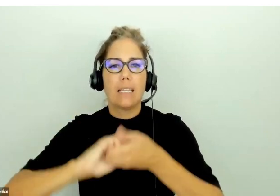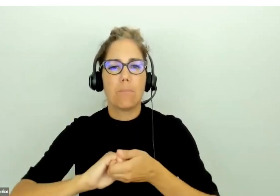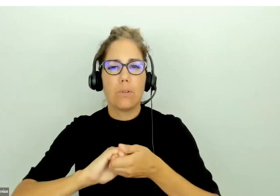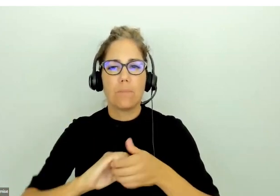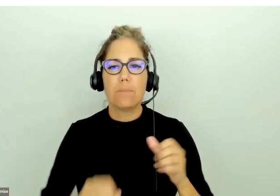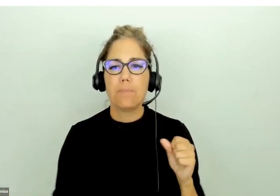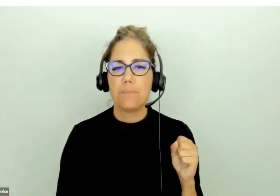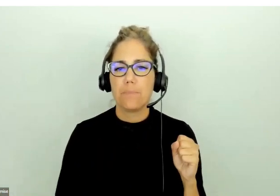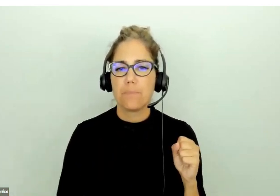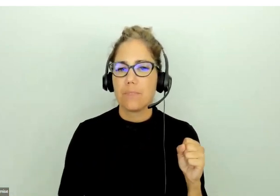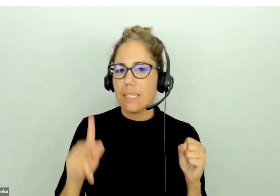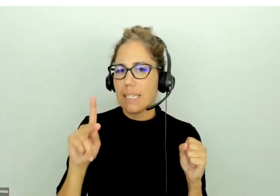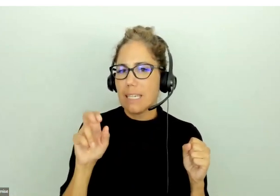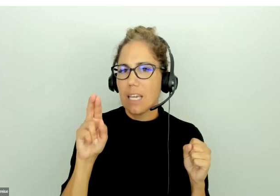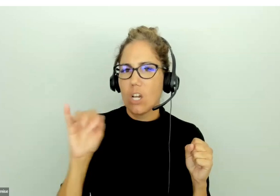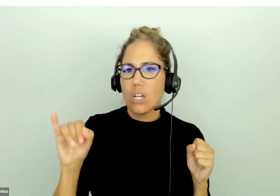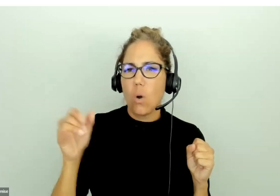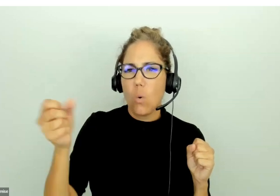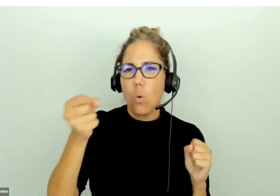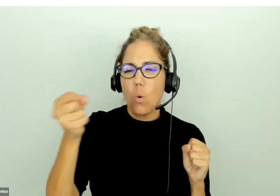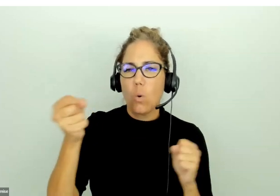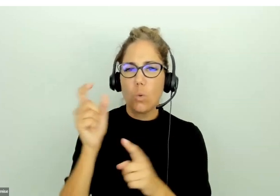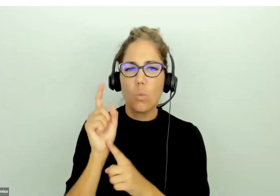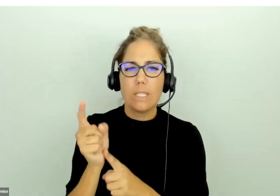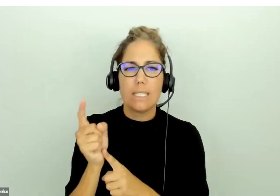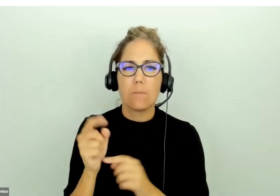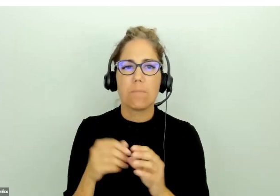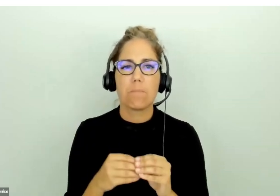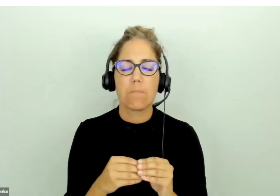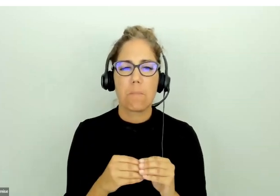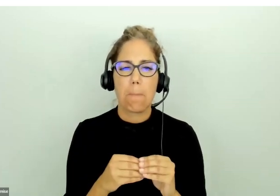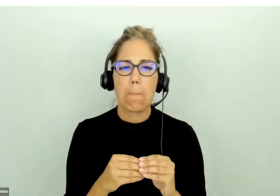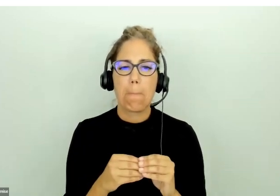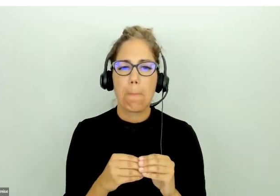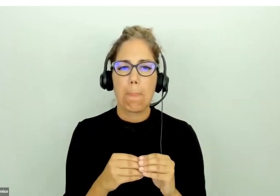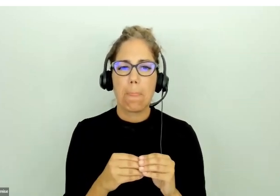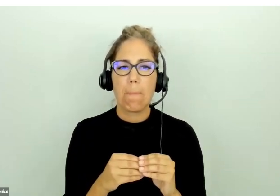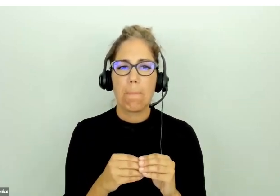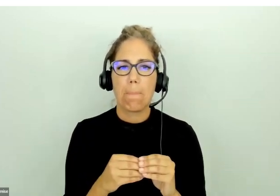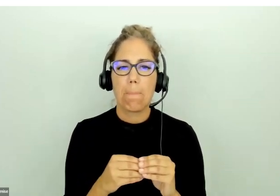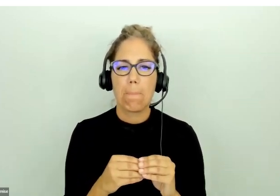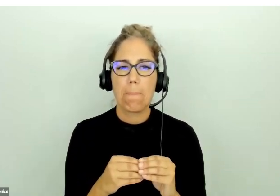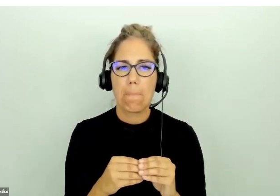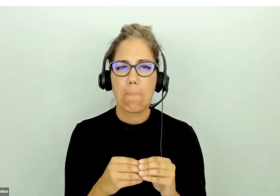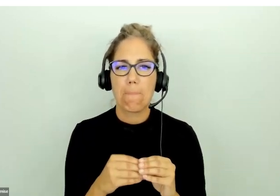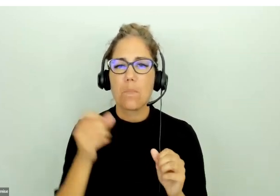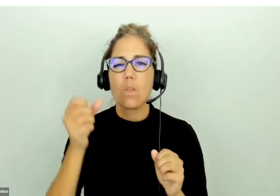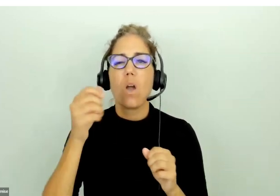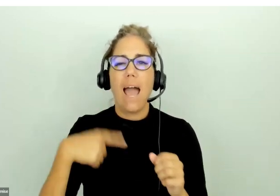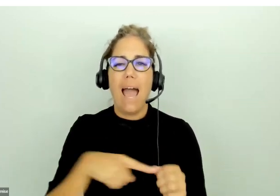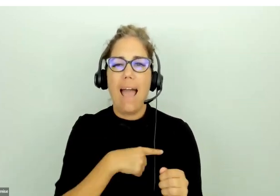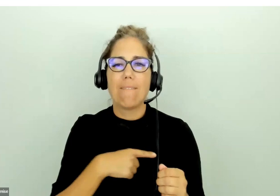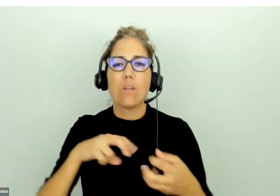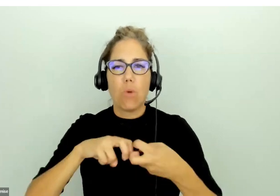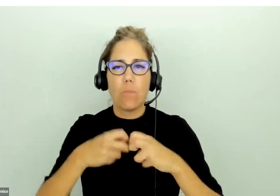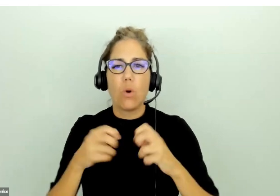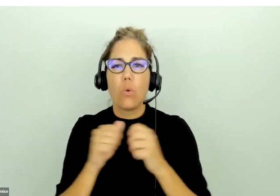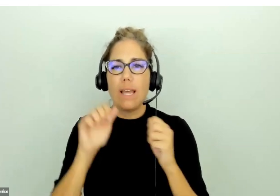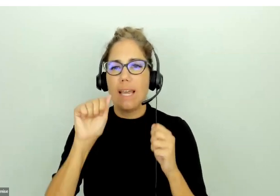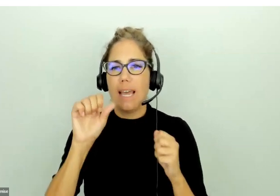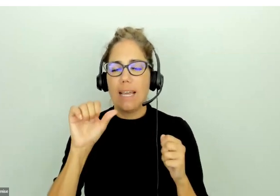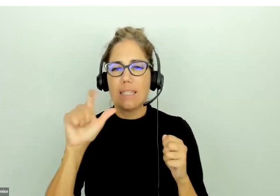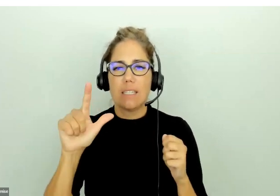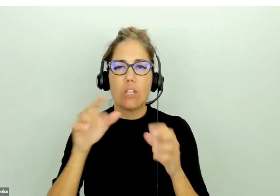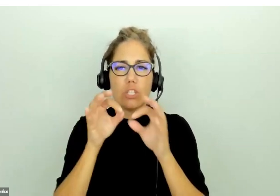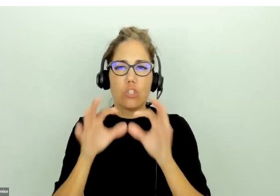Carrie, if we could ask yes. you to just pause 1 second. I think we are having an issue with our ASL interpreter who got